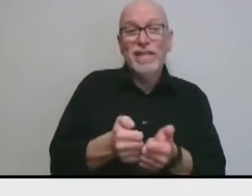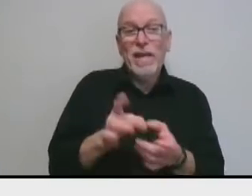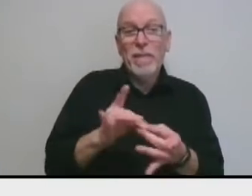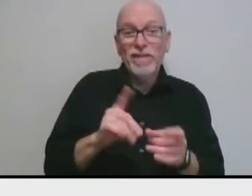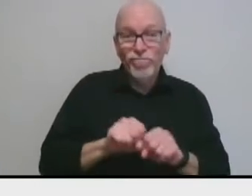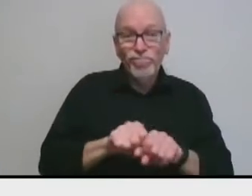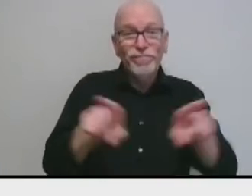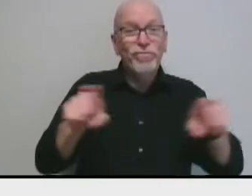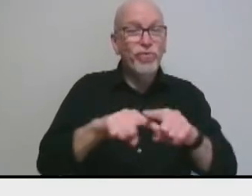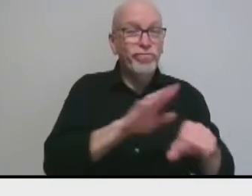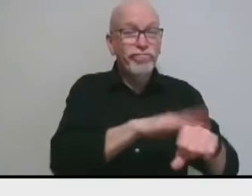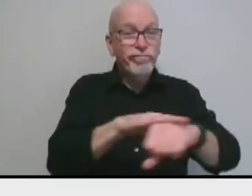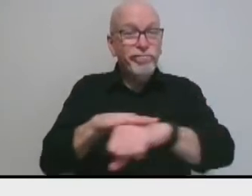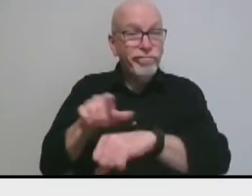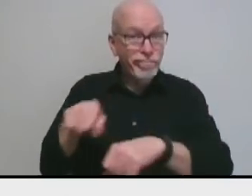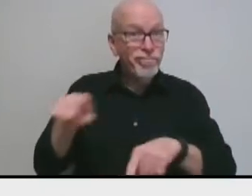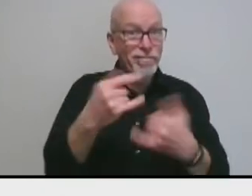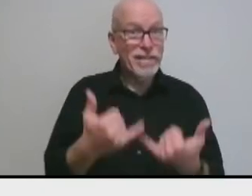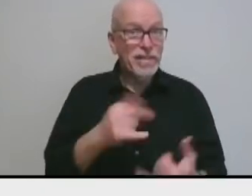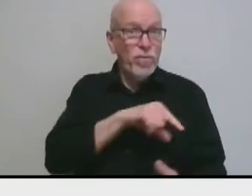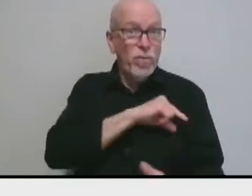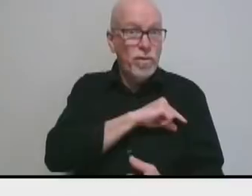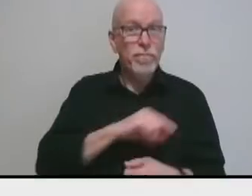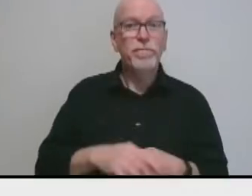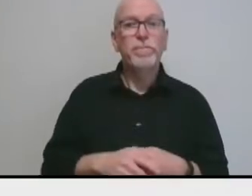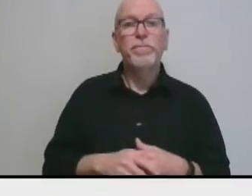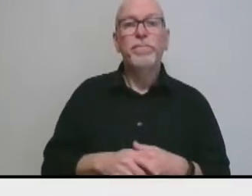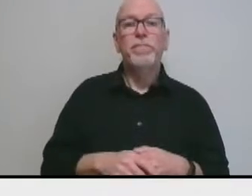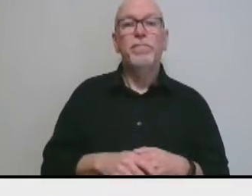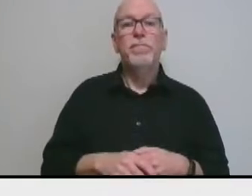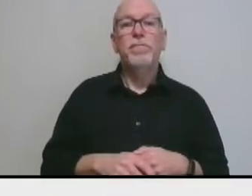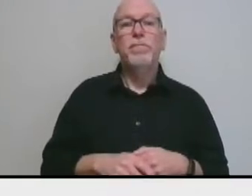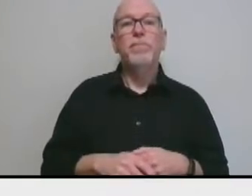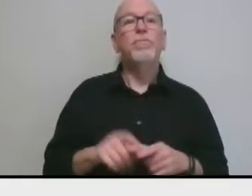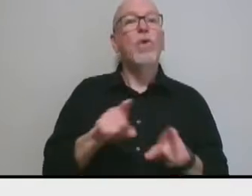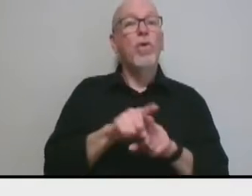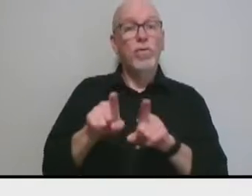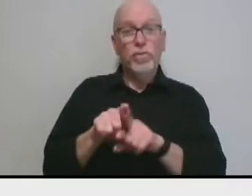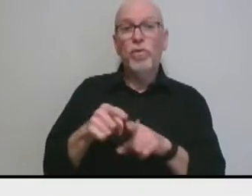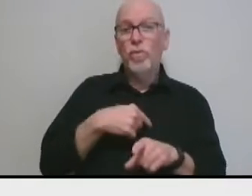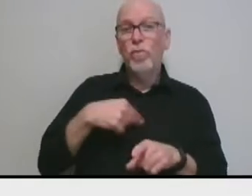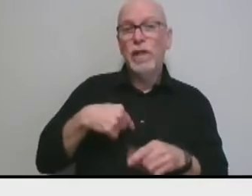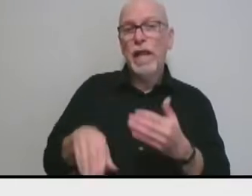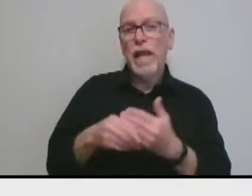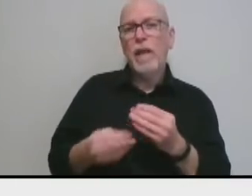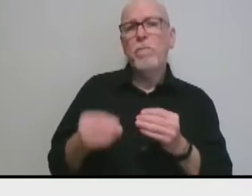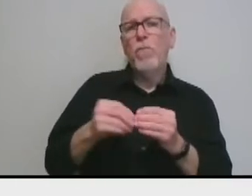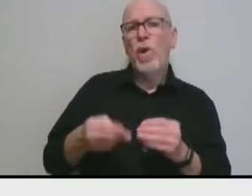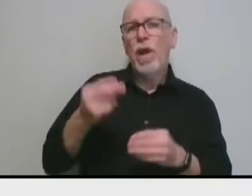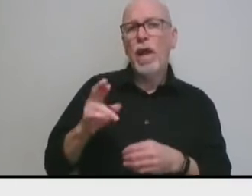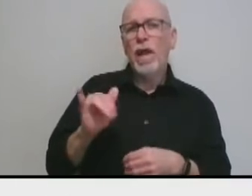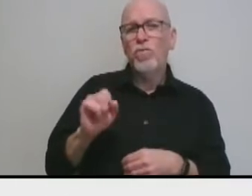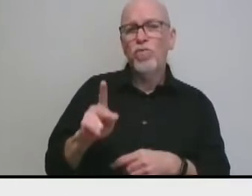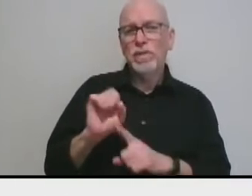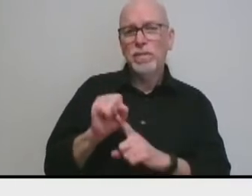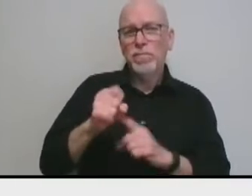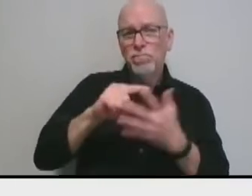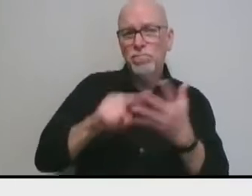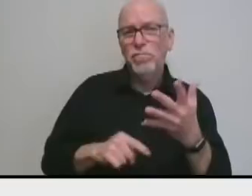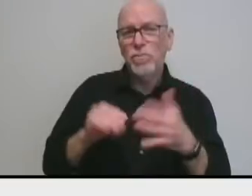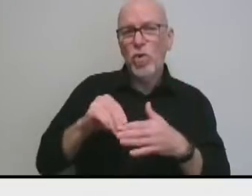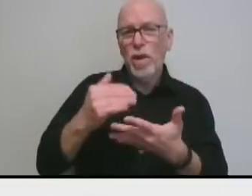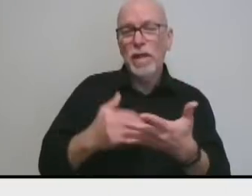these individuals of their eligibility. Additionally, we have added other high-risk conditions to the list of those who are eligible.